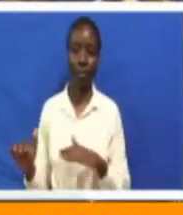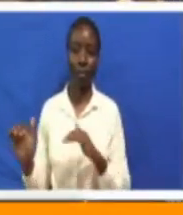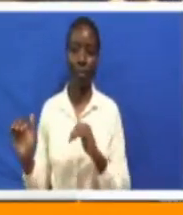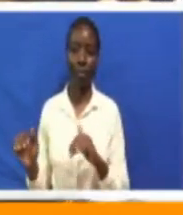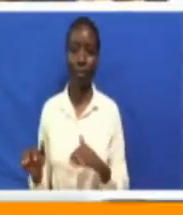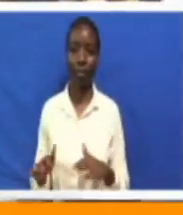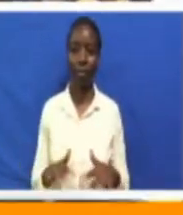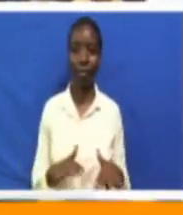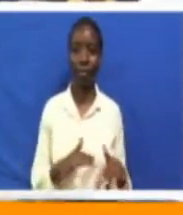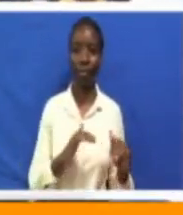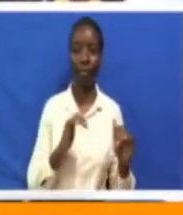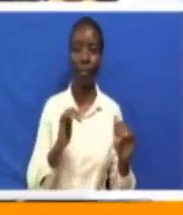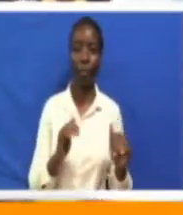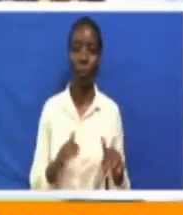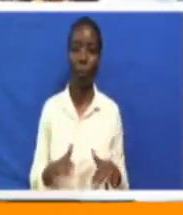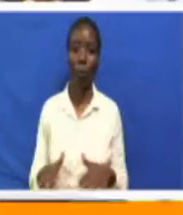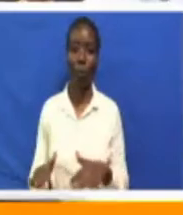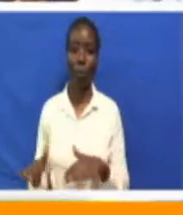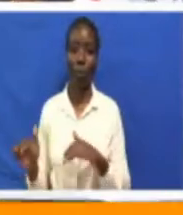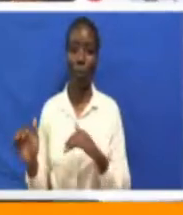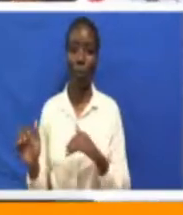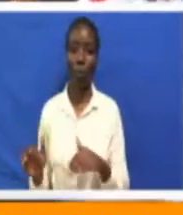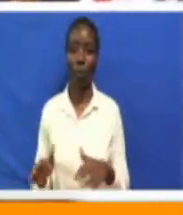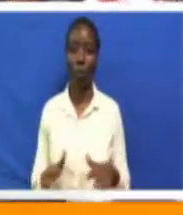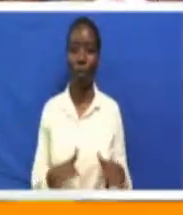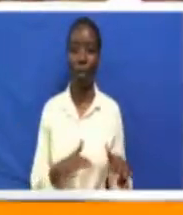thank you very much